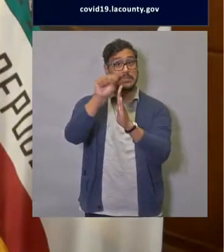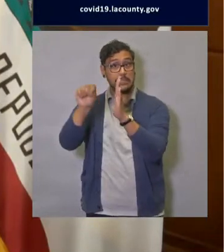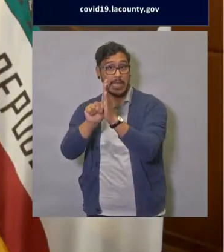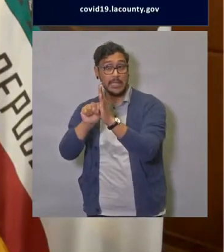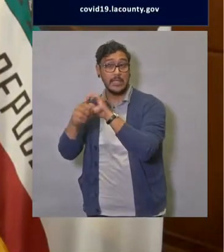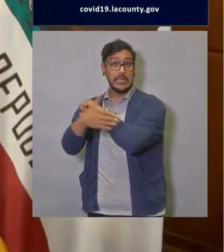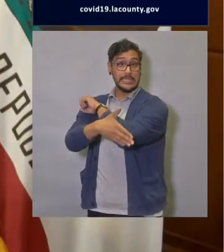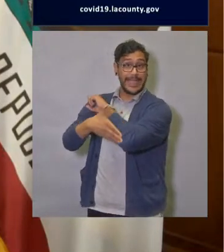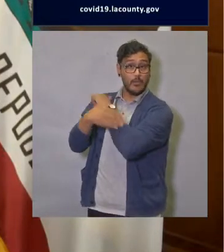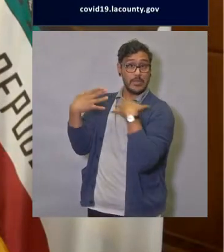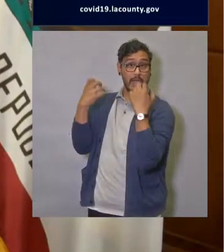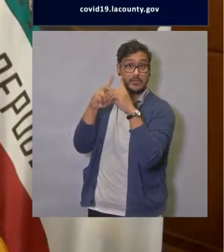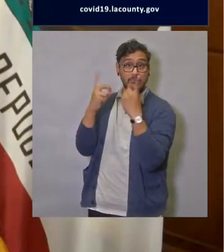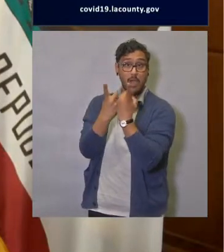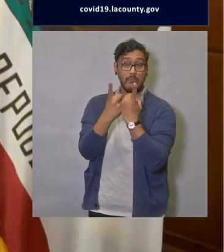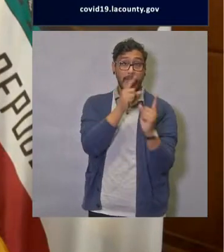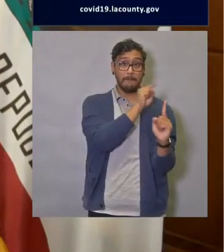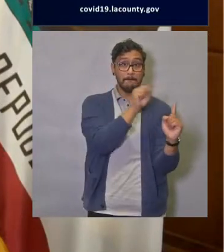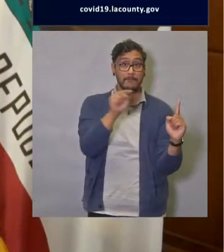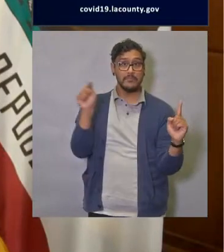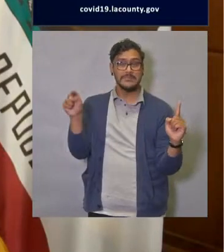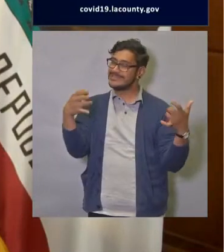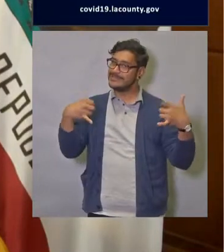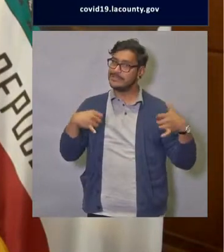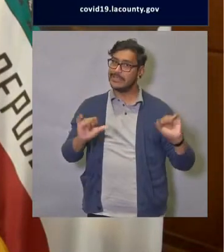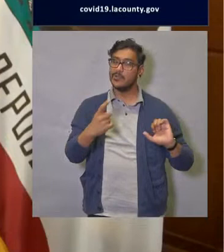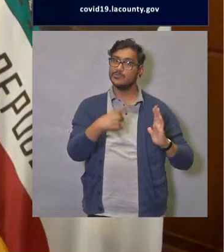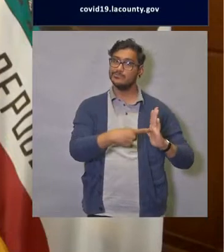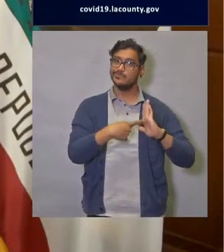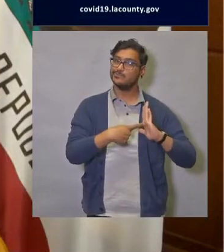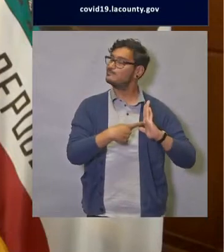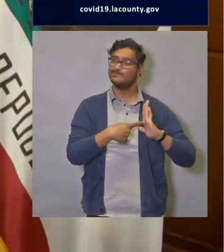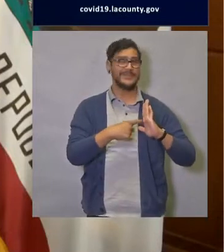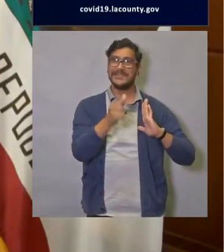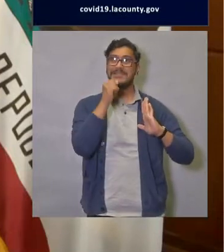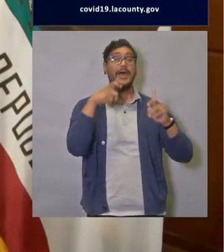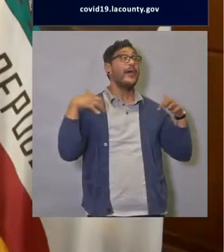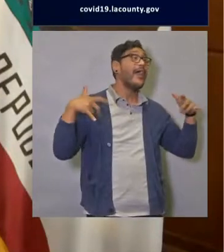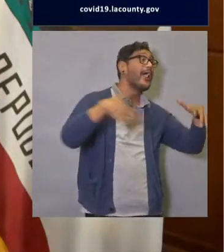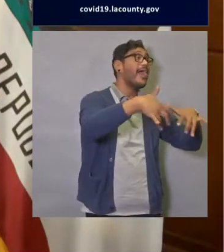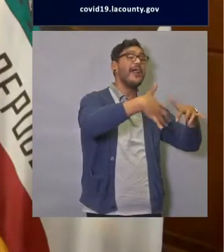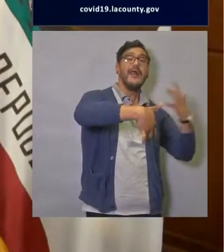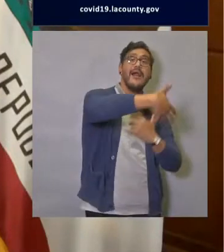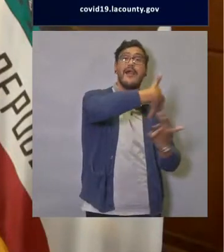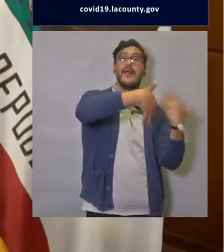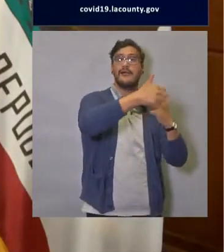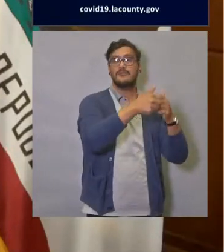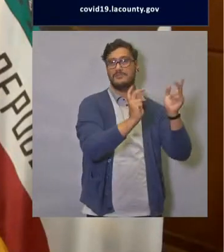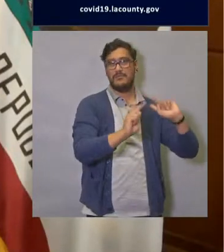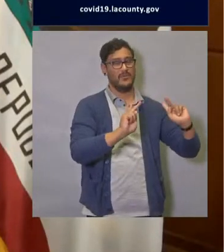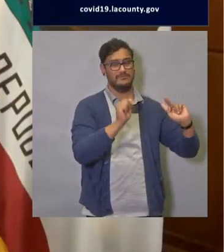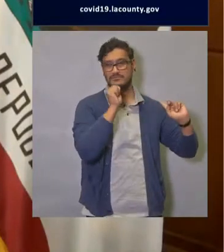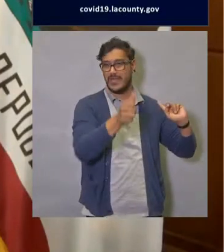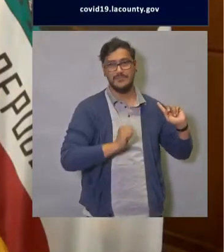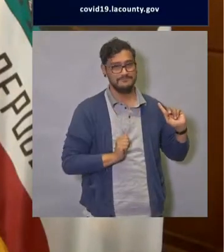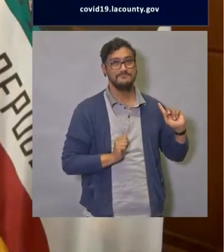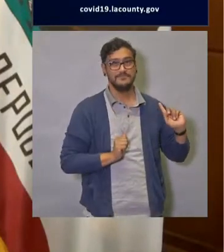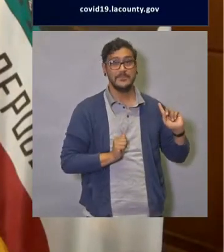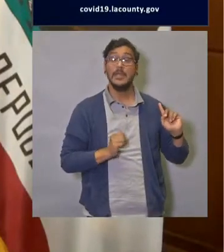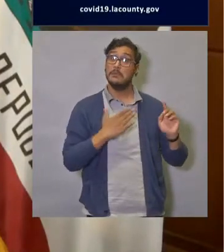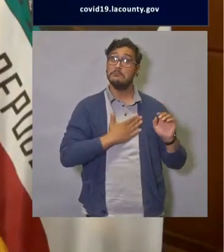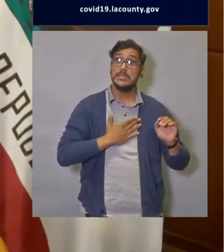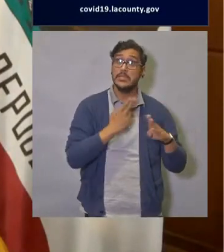are mandating that we still avoid gathering with people outside of our households. We continue to wear masks,